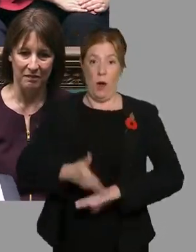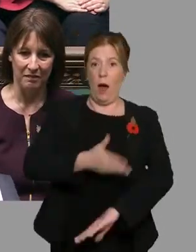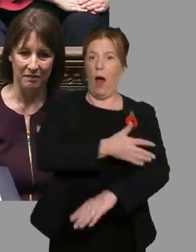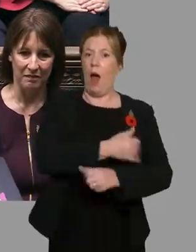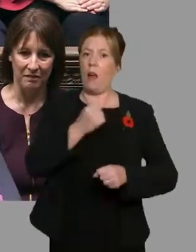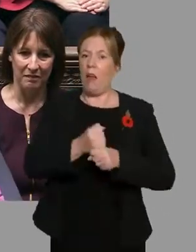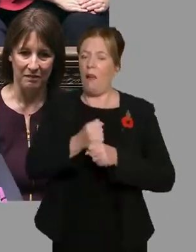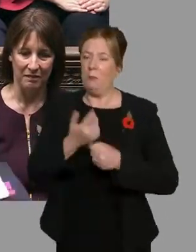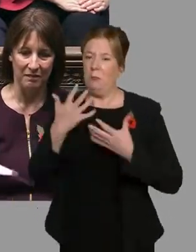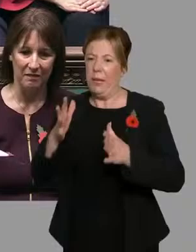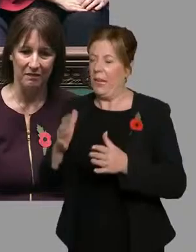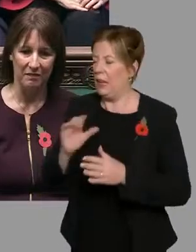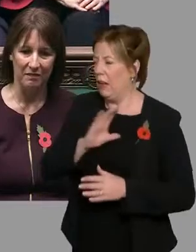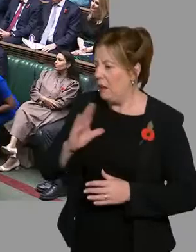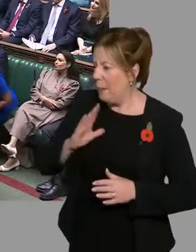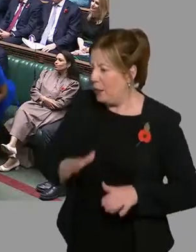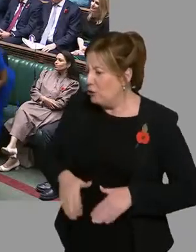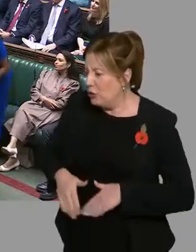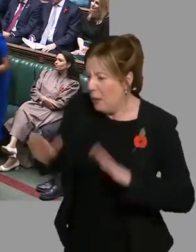was pure fantasy.